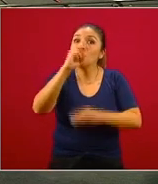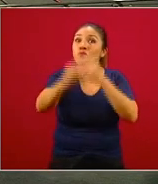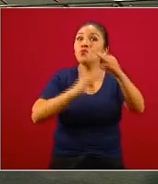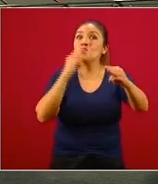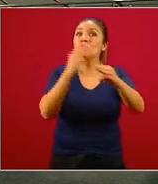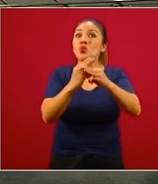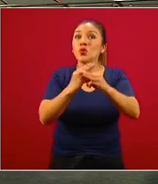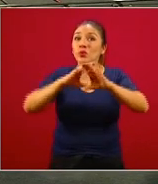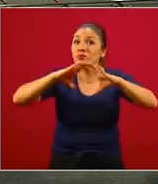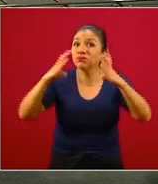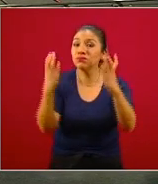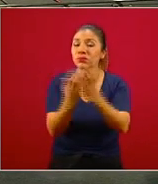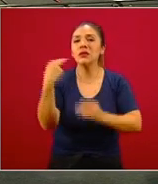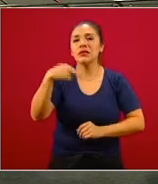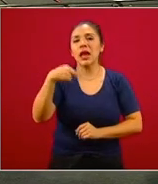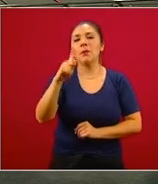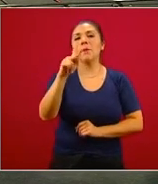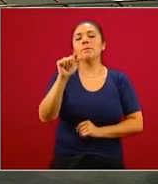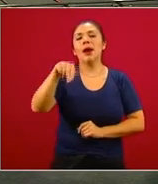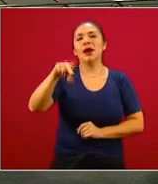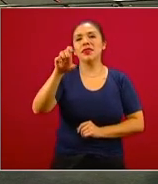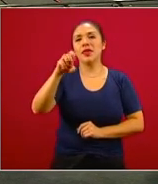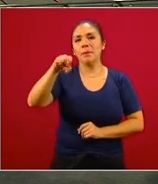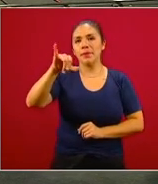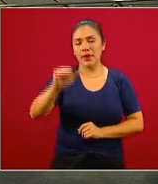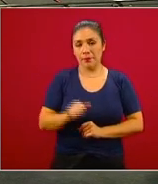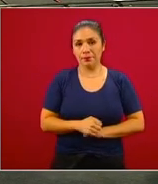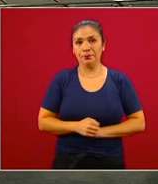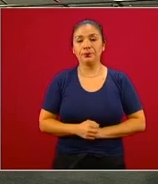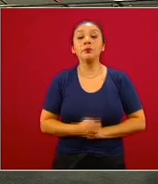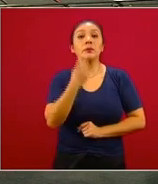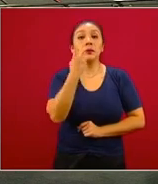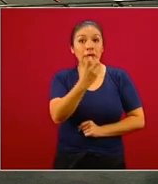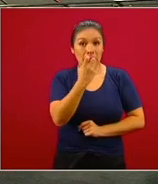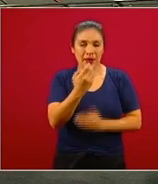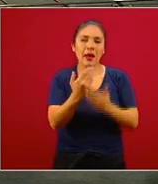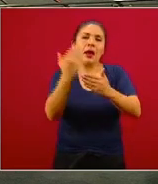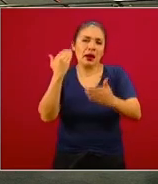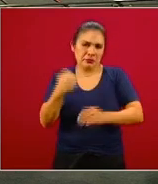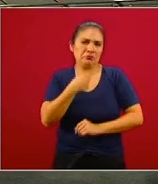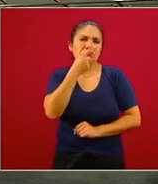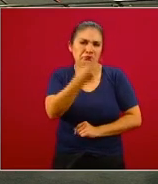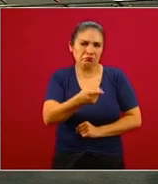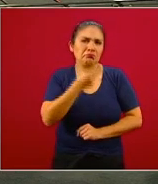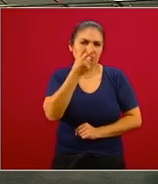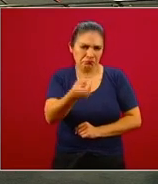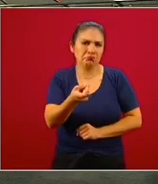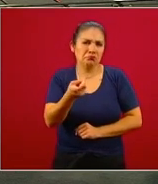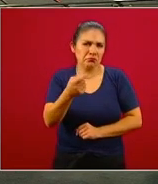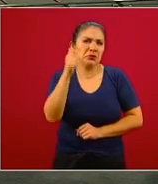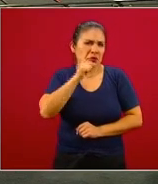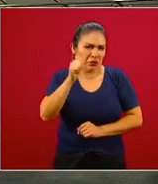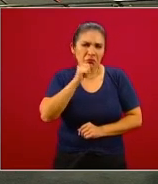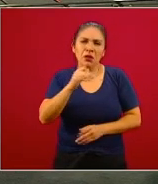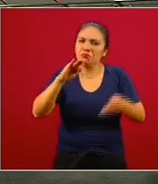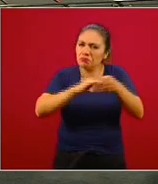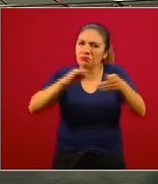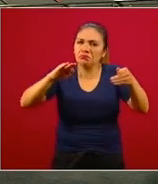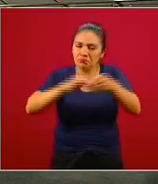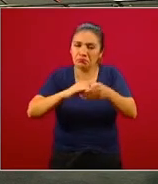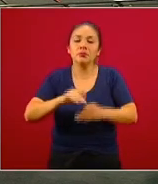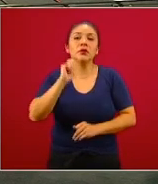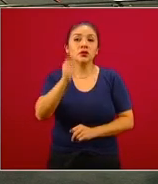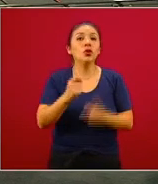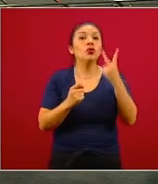implemented in order to control an epidemic. And remember, when an epidemic reaches several countries on a global